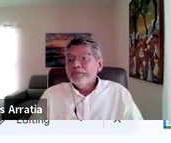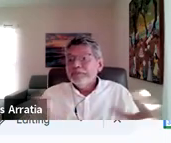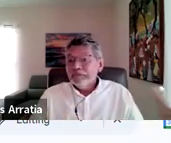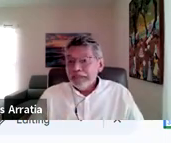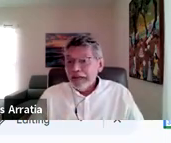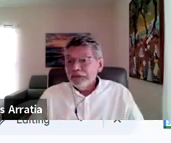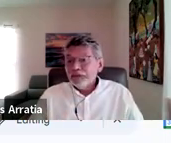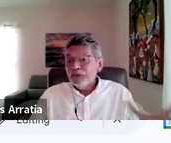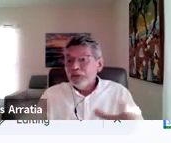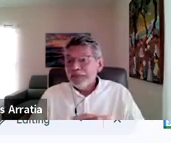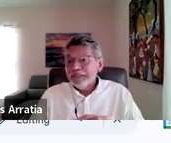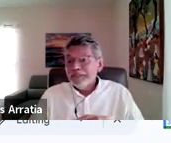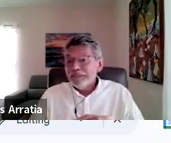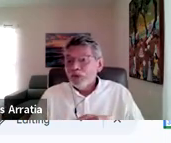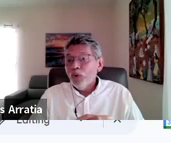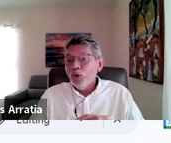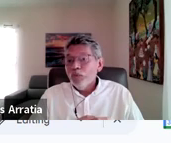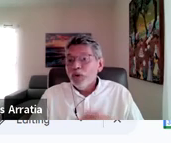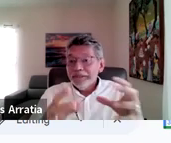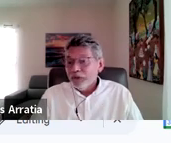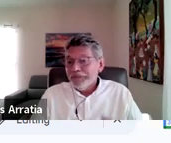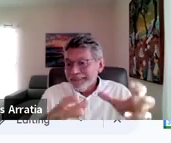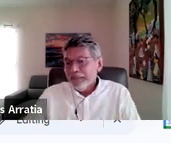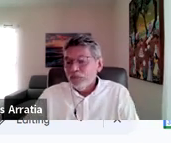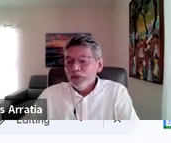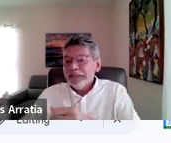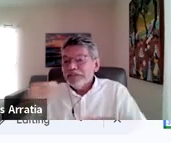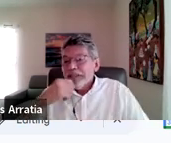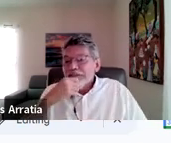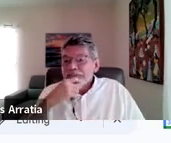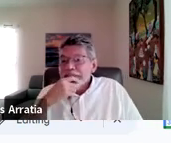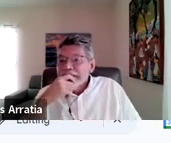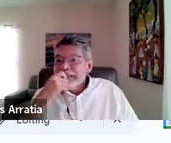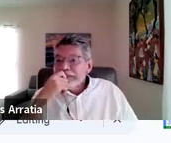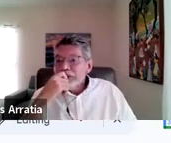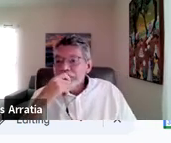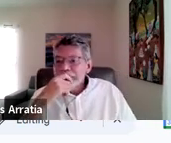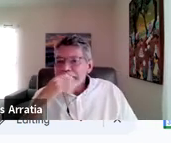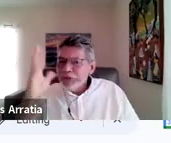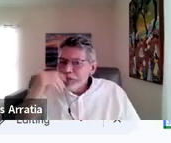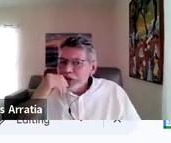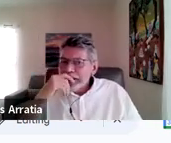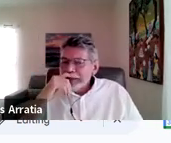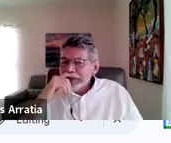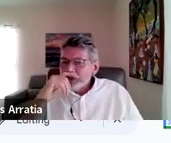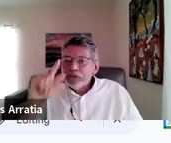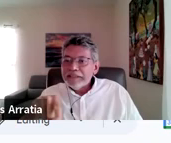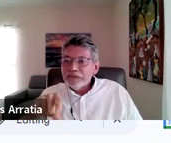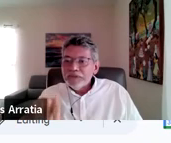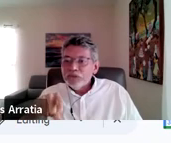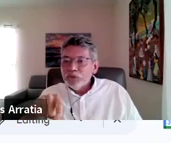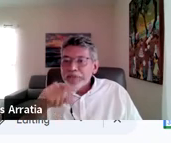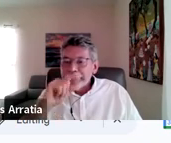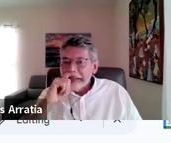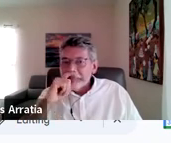this and offer it to other agencies, or whether there will be a team within each agency. So it's a bit of a murky area, but just